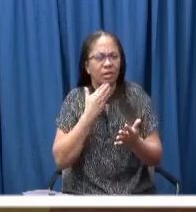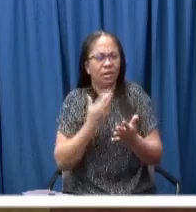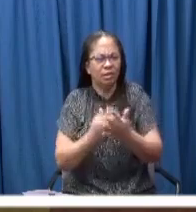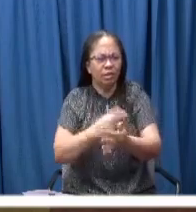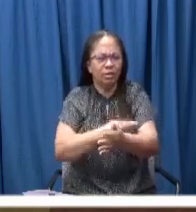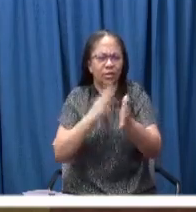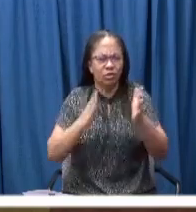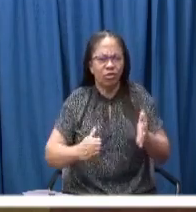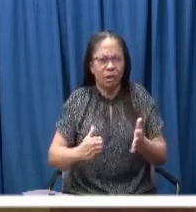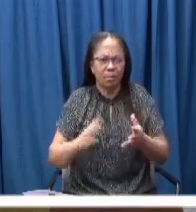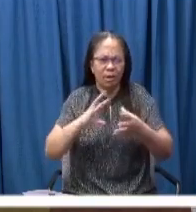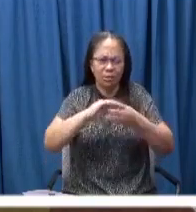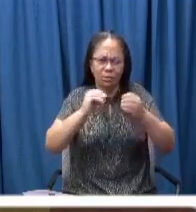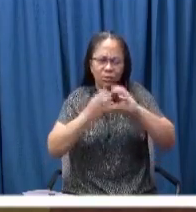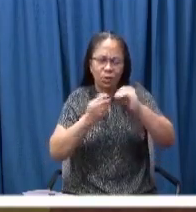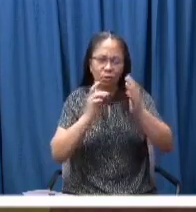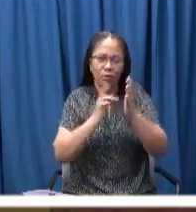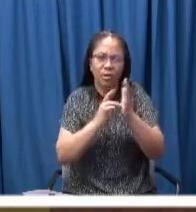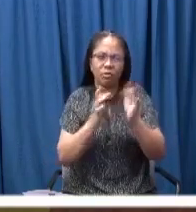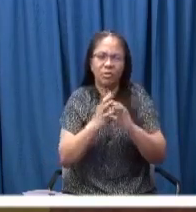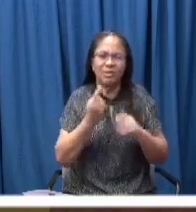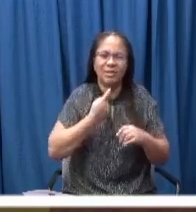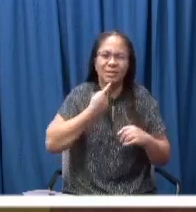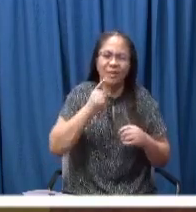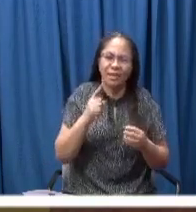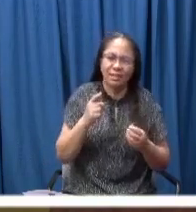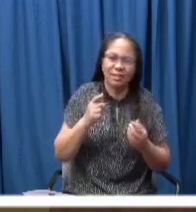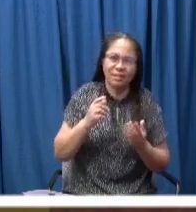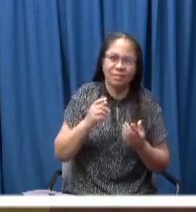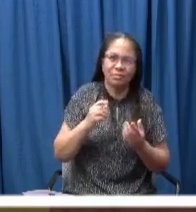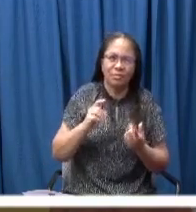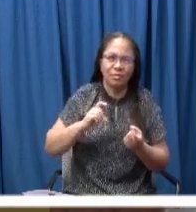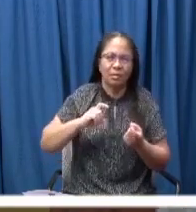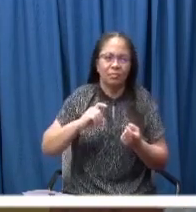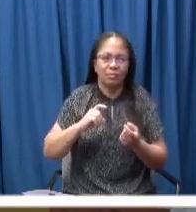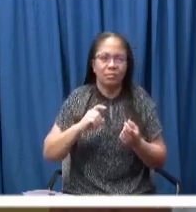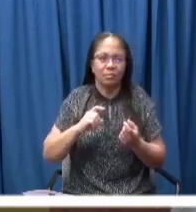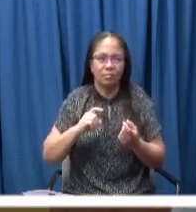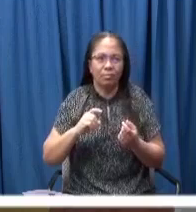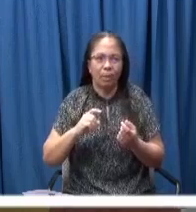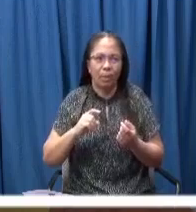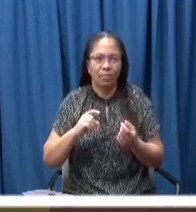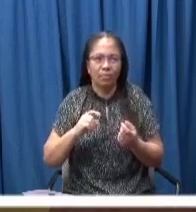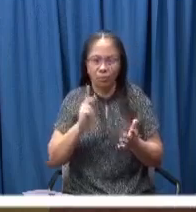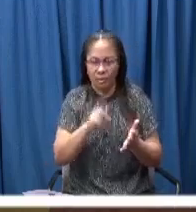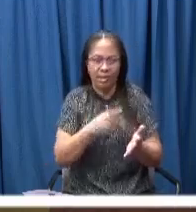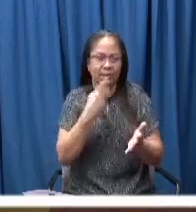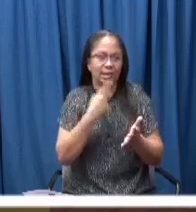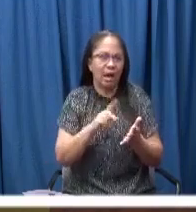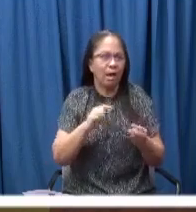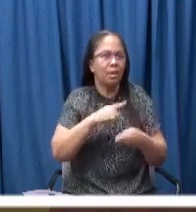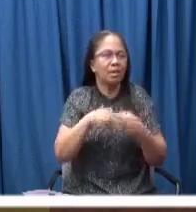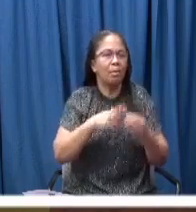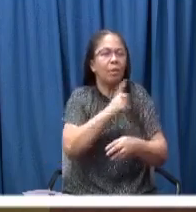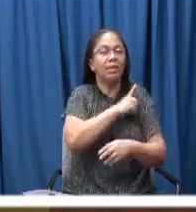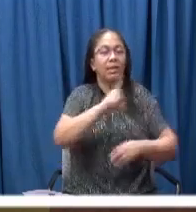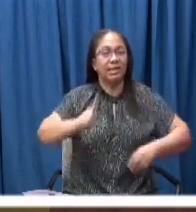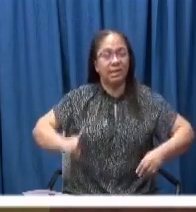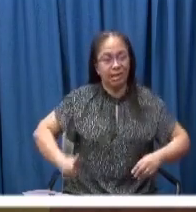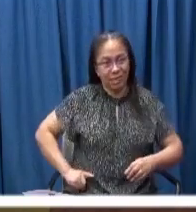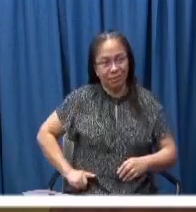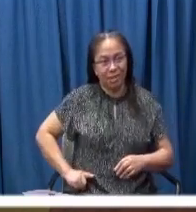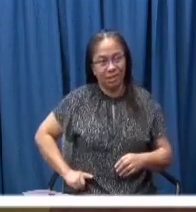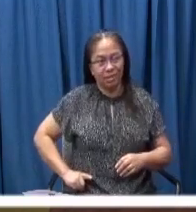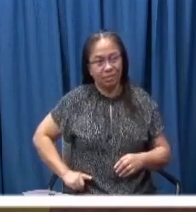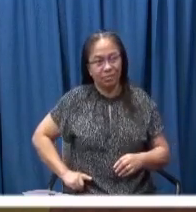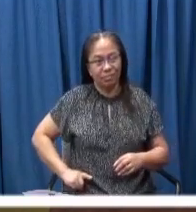Jesus uses, and he turns in a whole other way. So the psalm was a psalm of David, and the